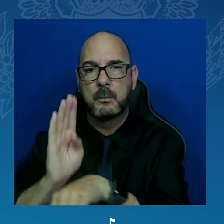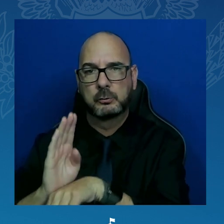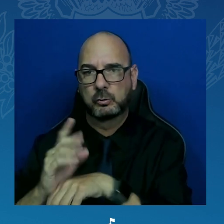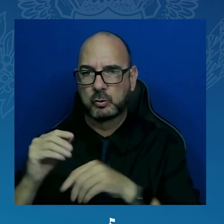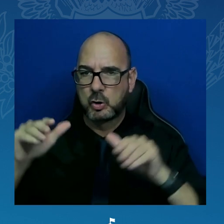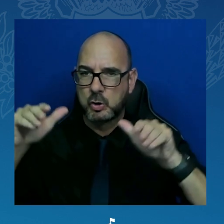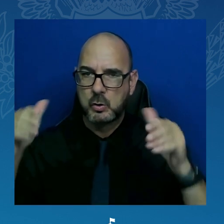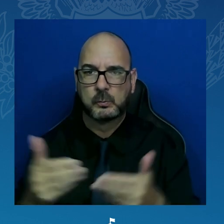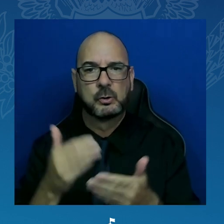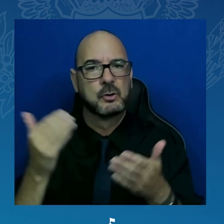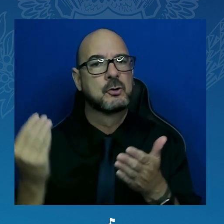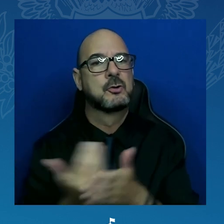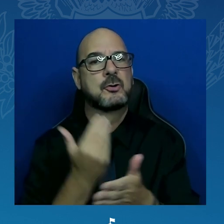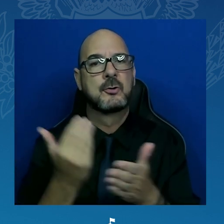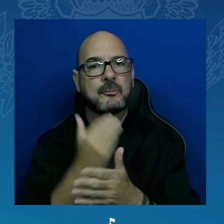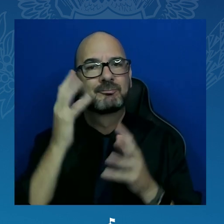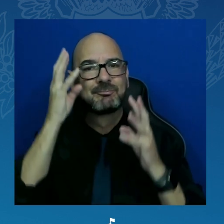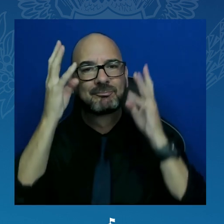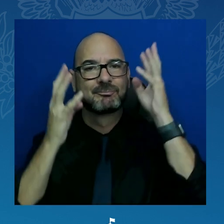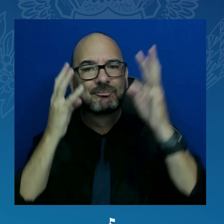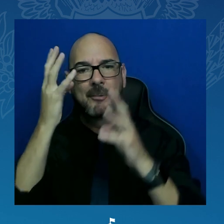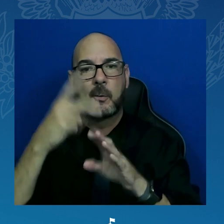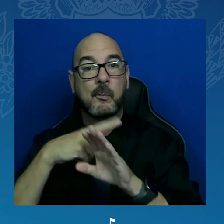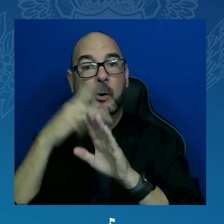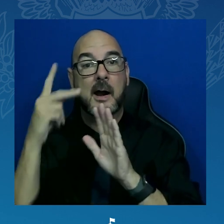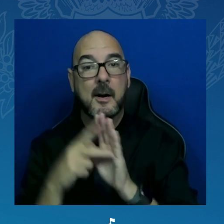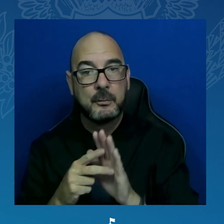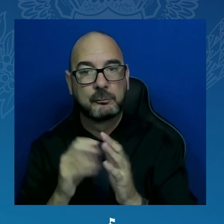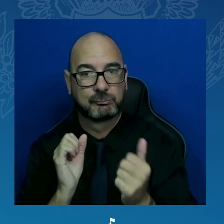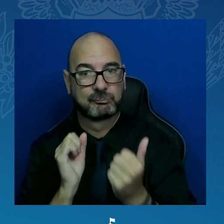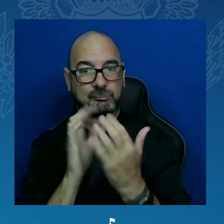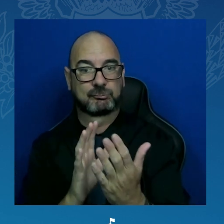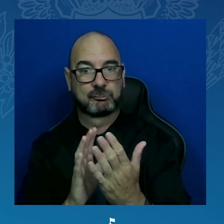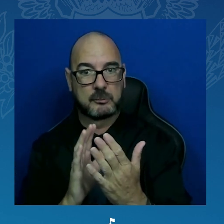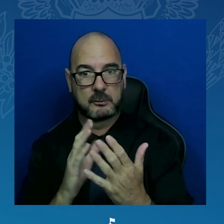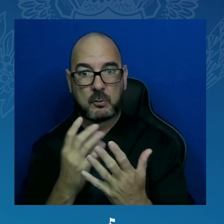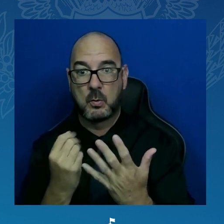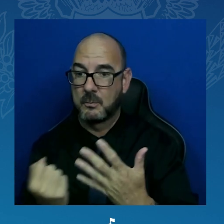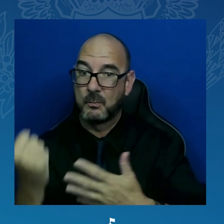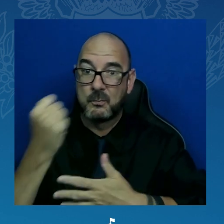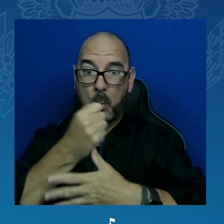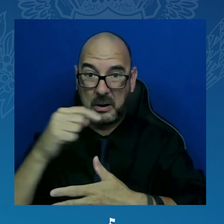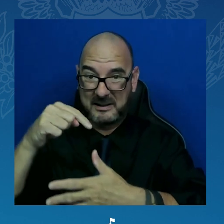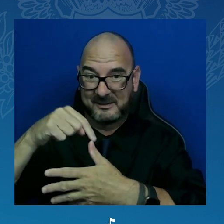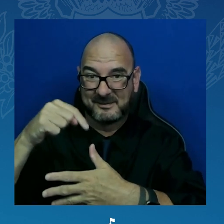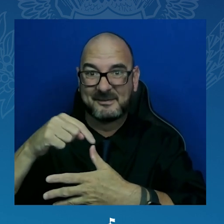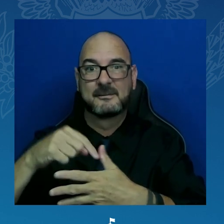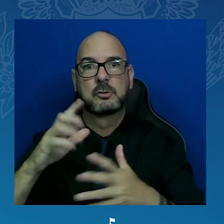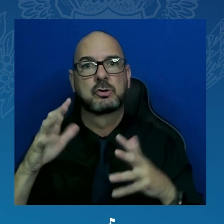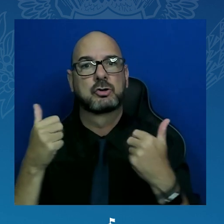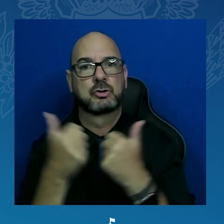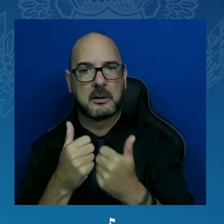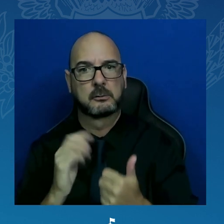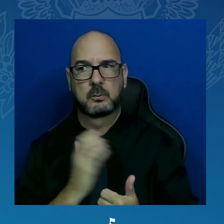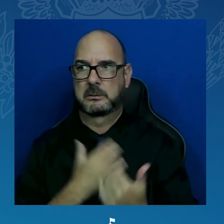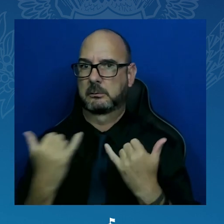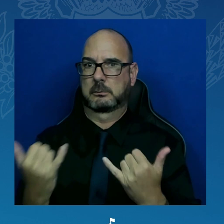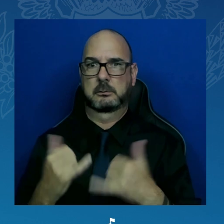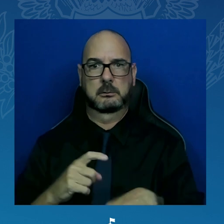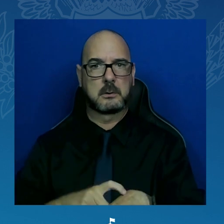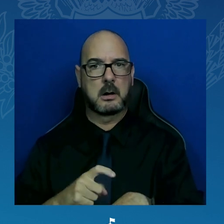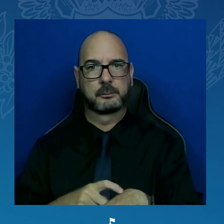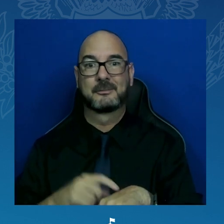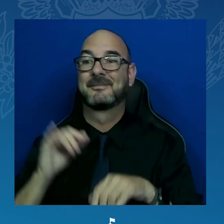address a primary challenge of our time, which is the climate crisis, with its far-reaching implications